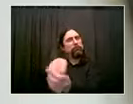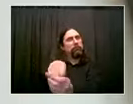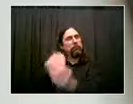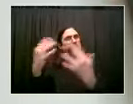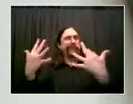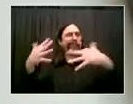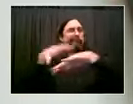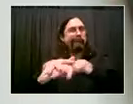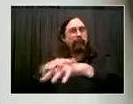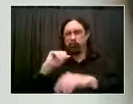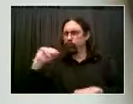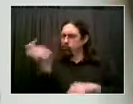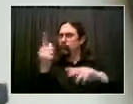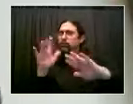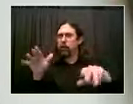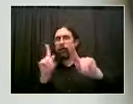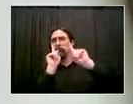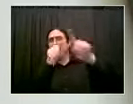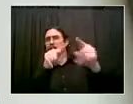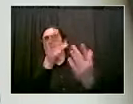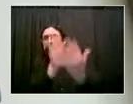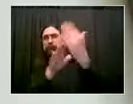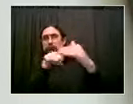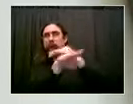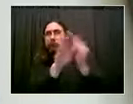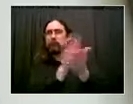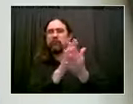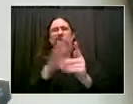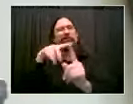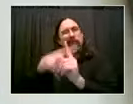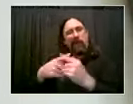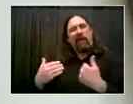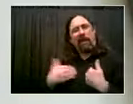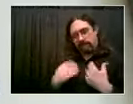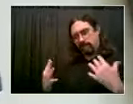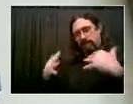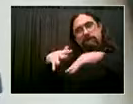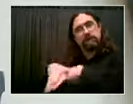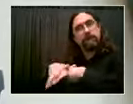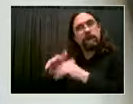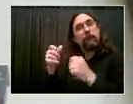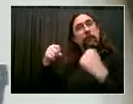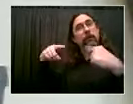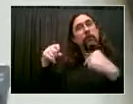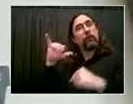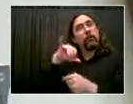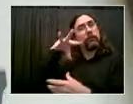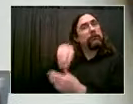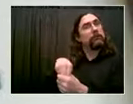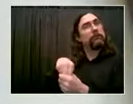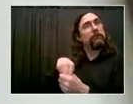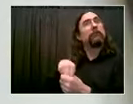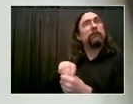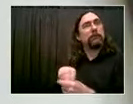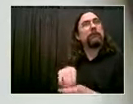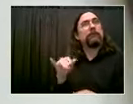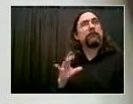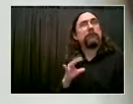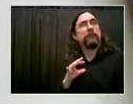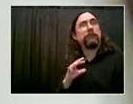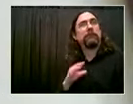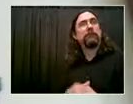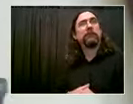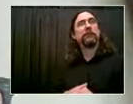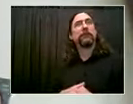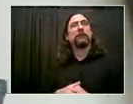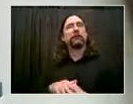another, to learn about each other's culture, to make friends, to learn about sharing, to learn about navigating the world together,